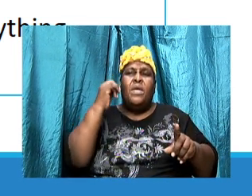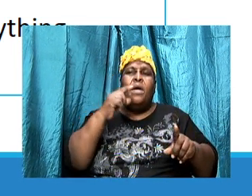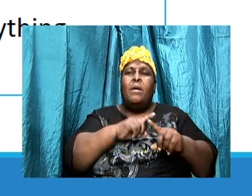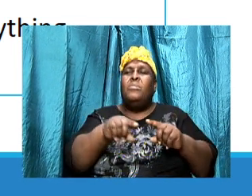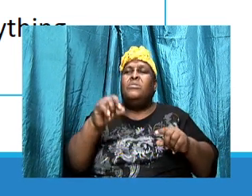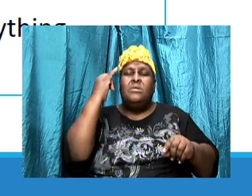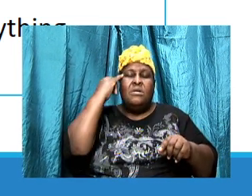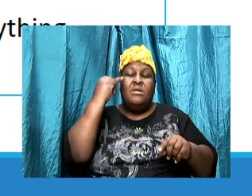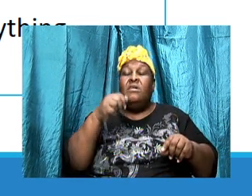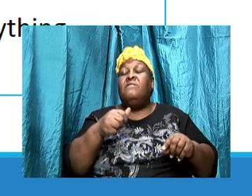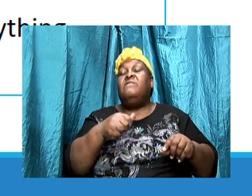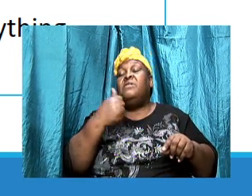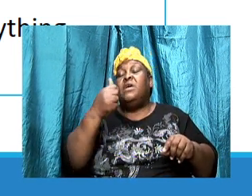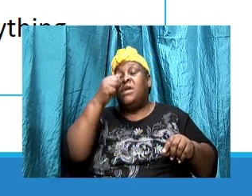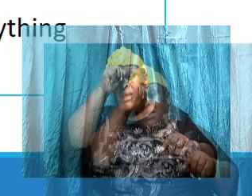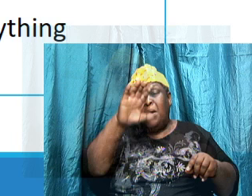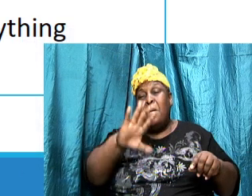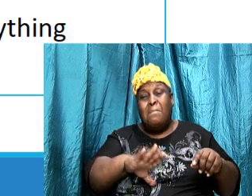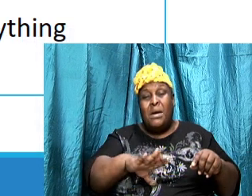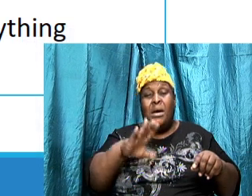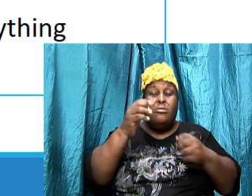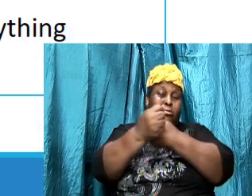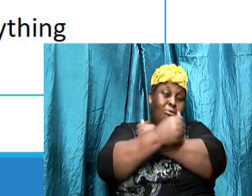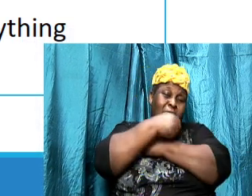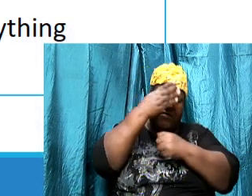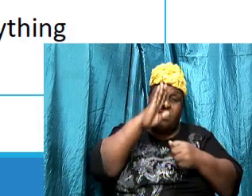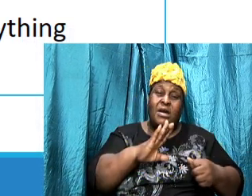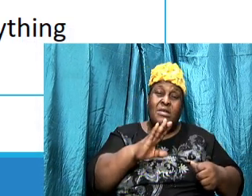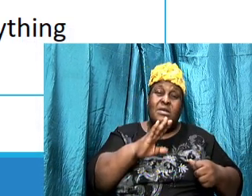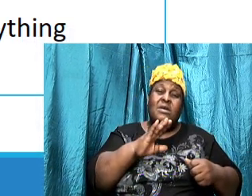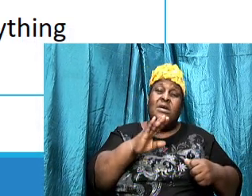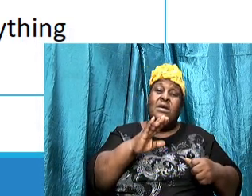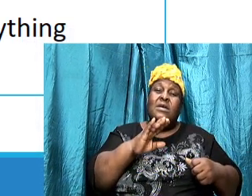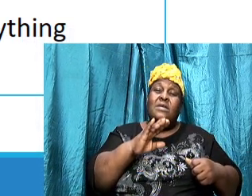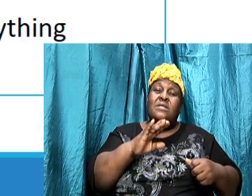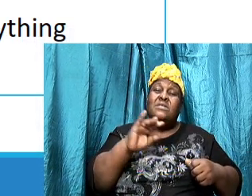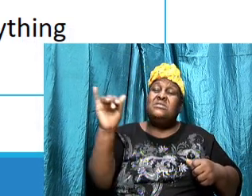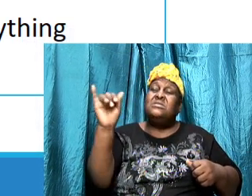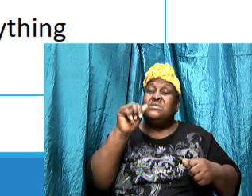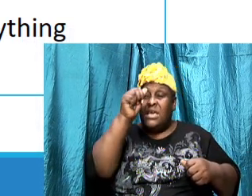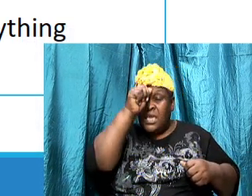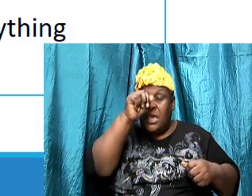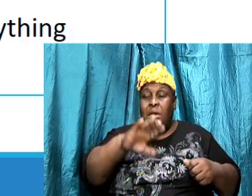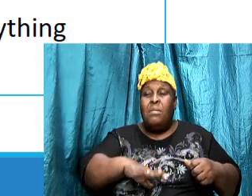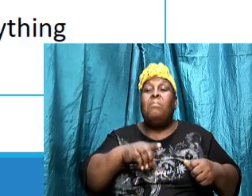love God, the same is known of him. It's kind of strange, and